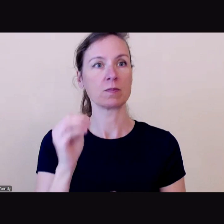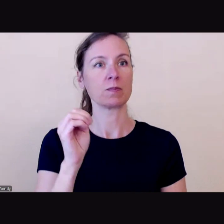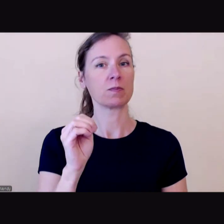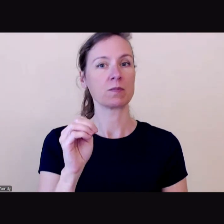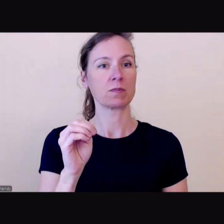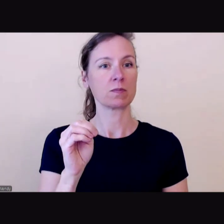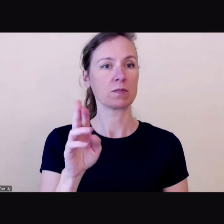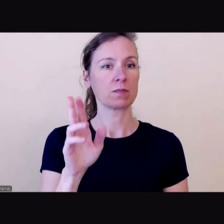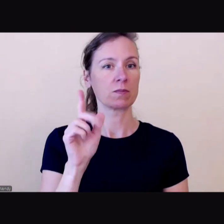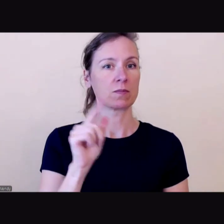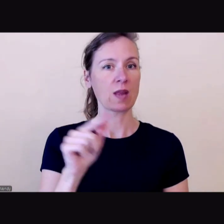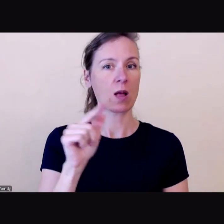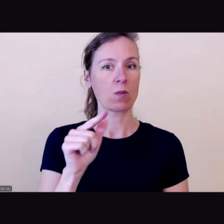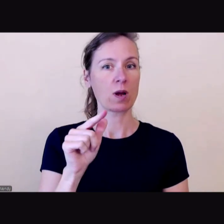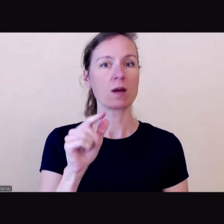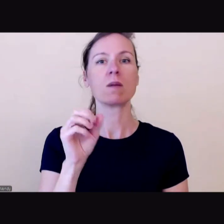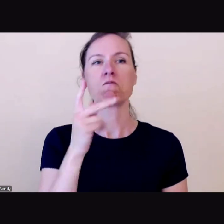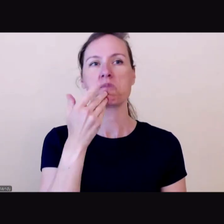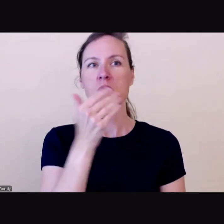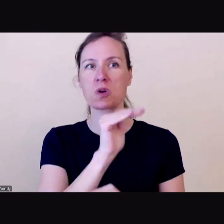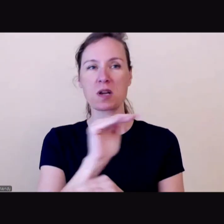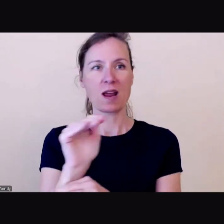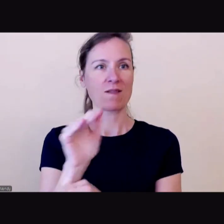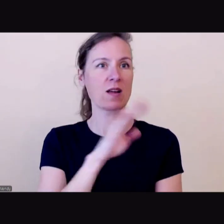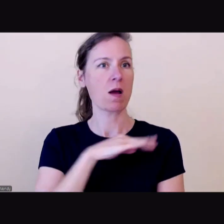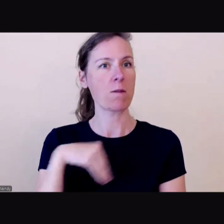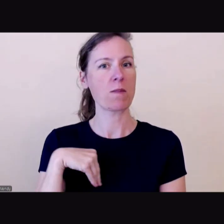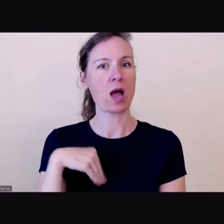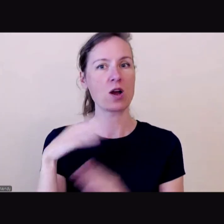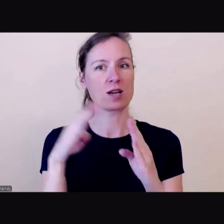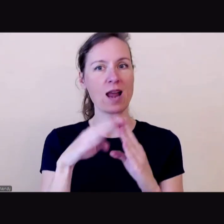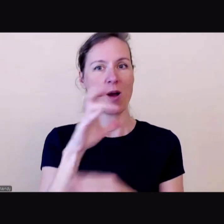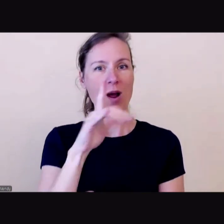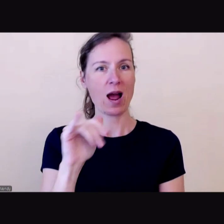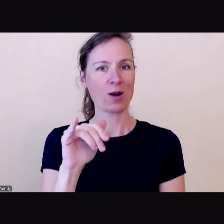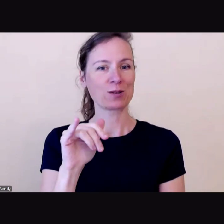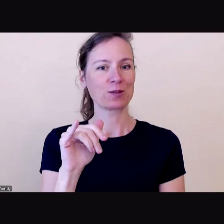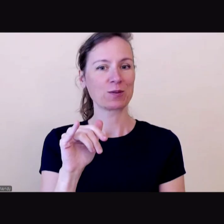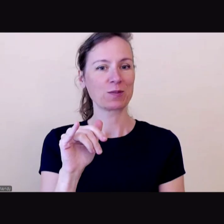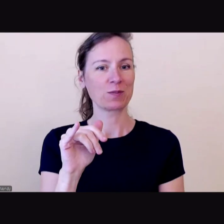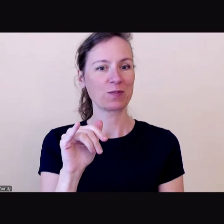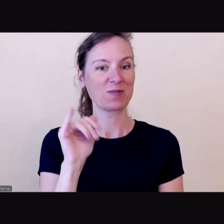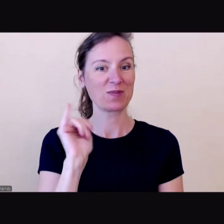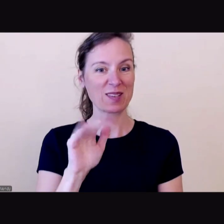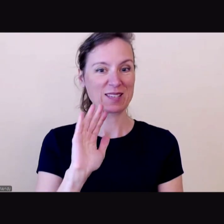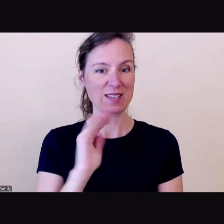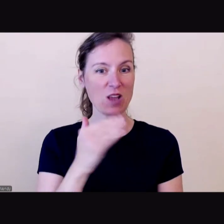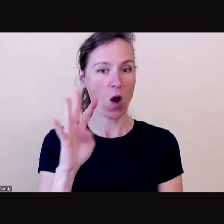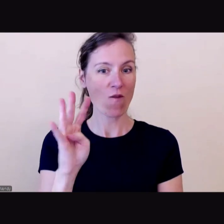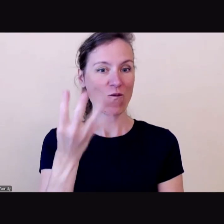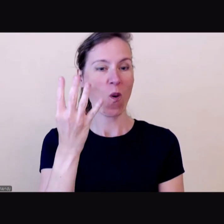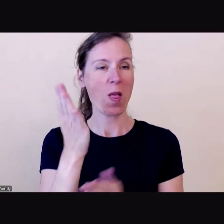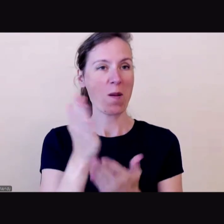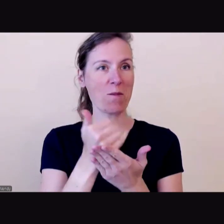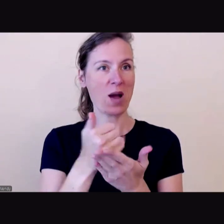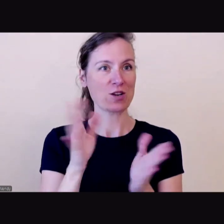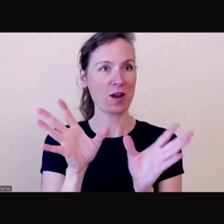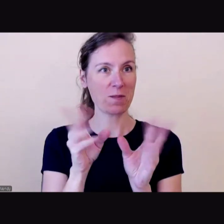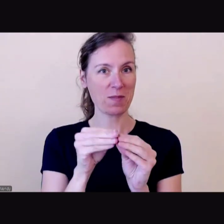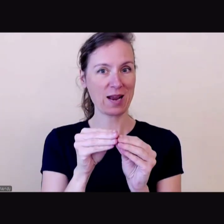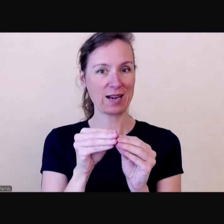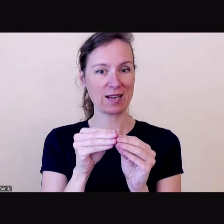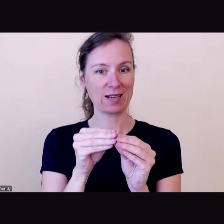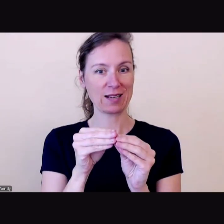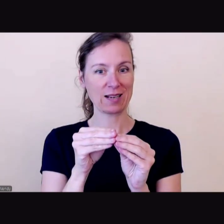Good evening, Mayor and Council, Town of Cheverly. Can you all believe this is our fourth budget meeting for fiscal year